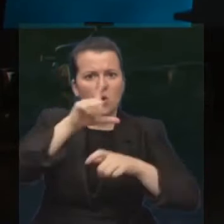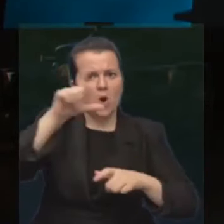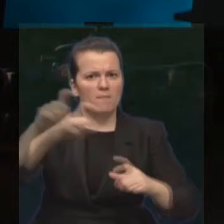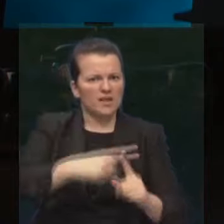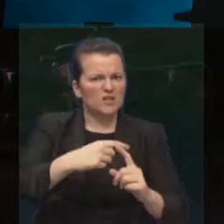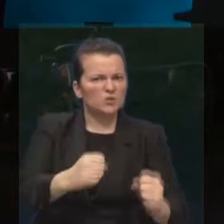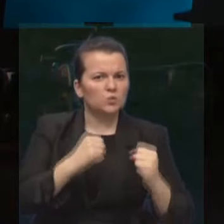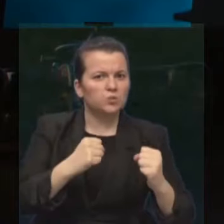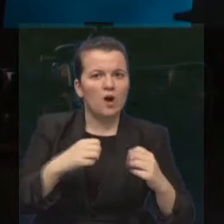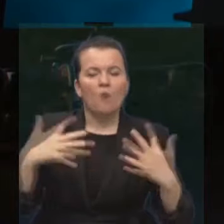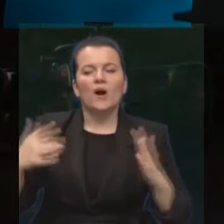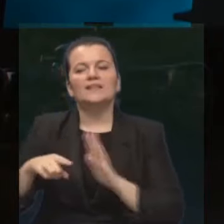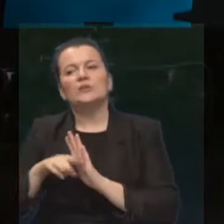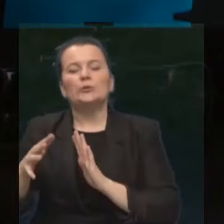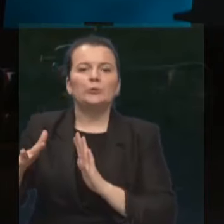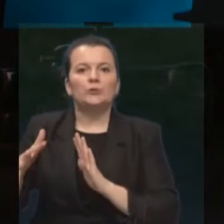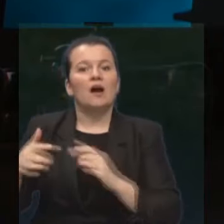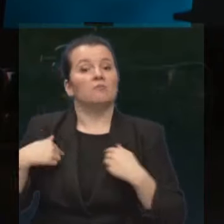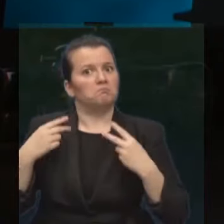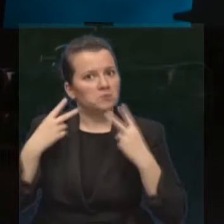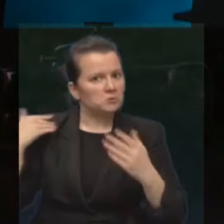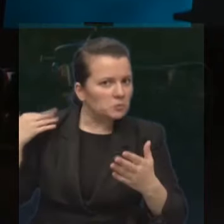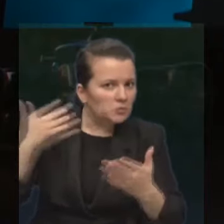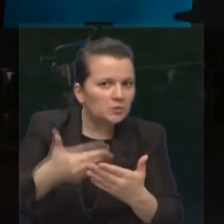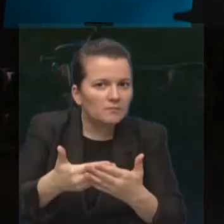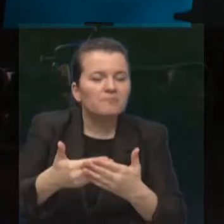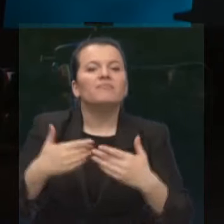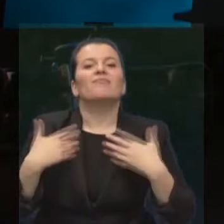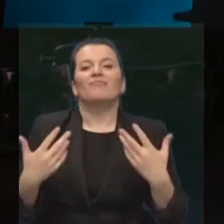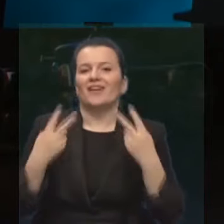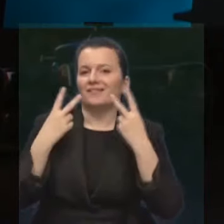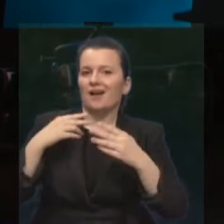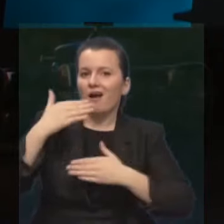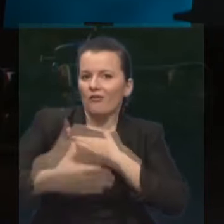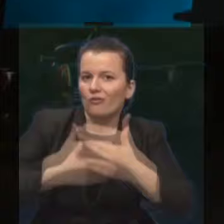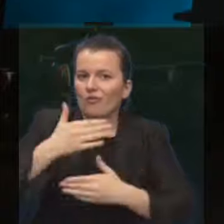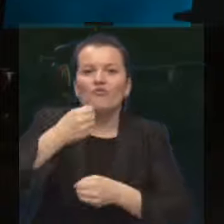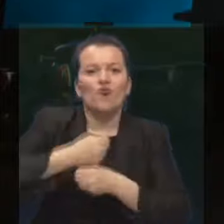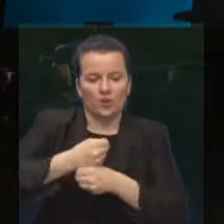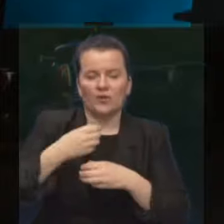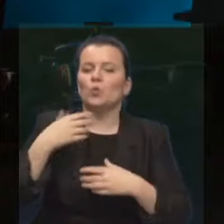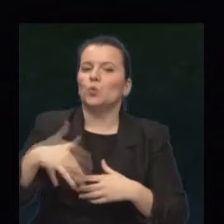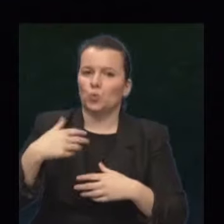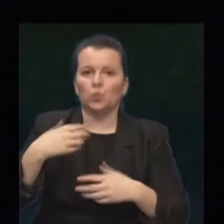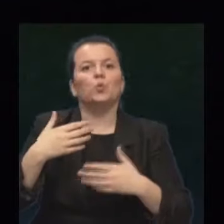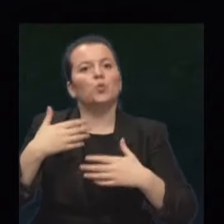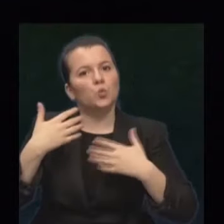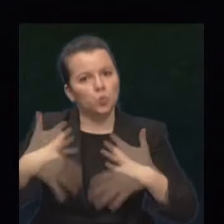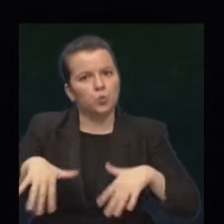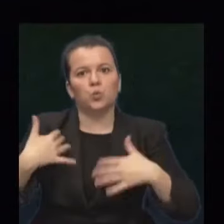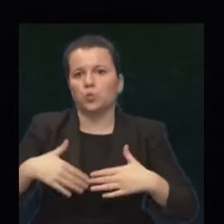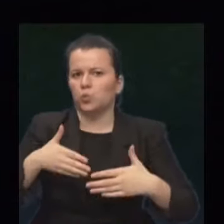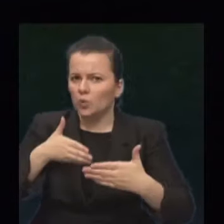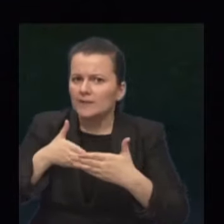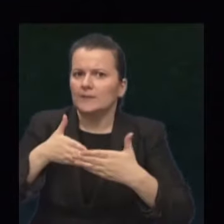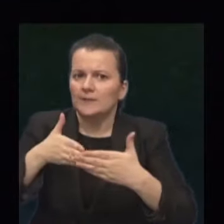are being challenged, and of course, our performance, as Clotilde pointed out, showed that we were indeed